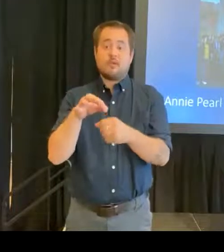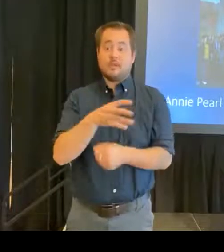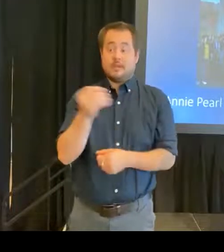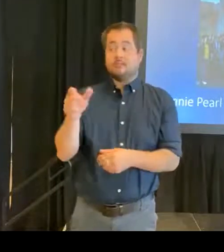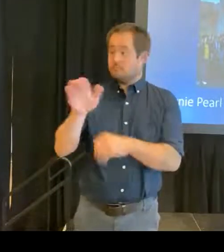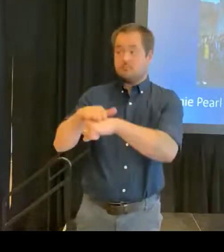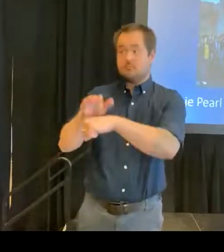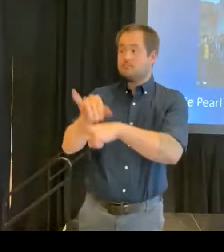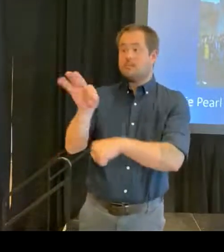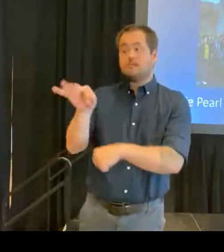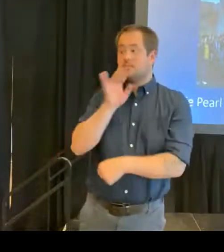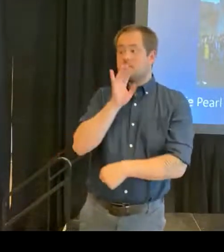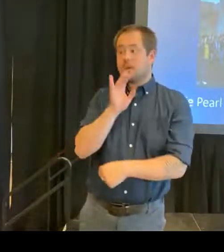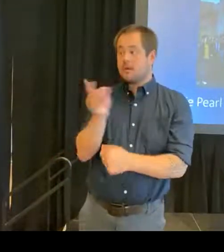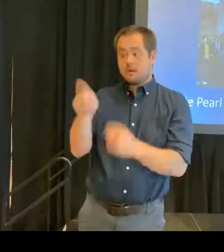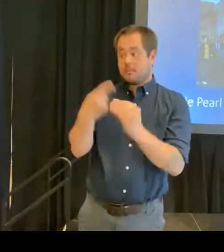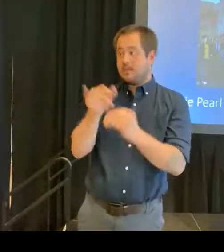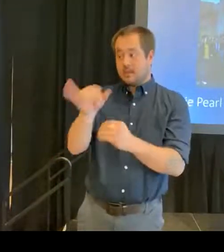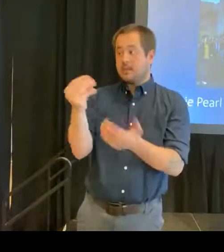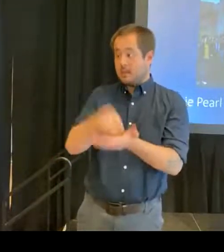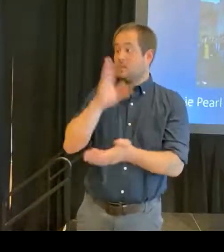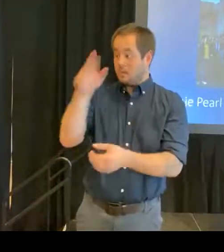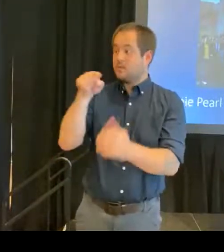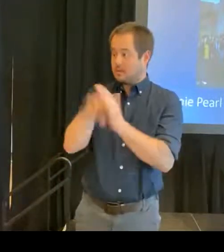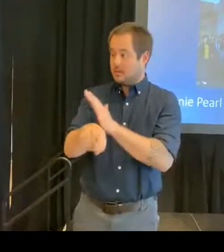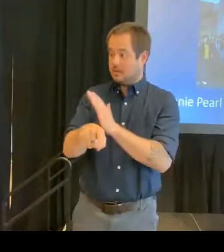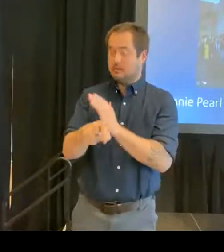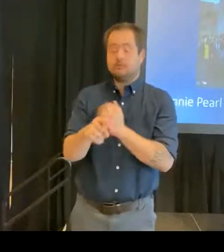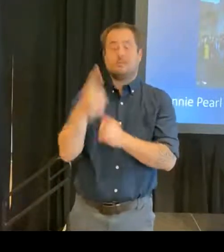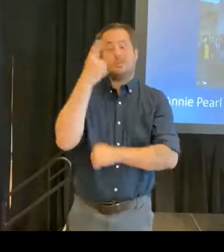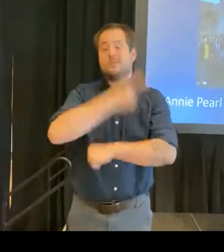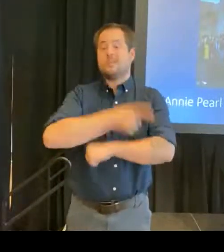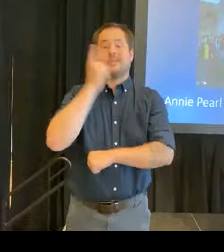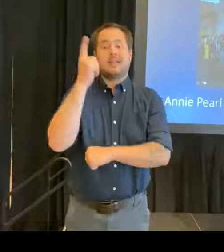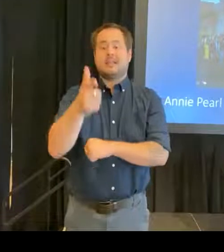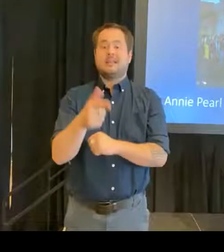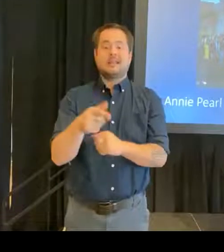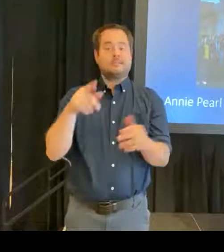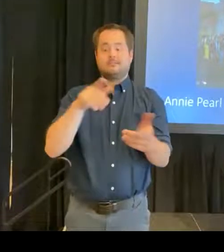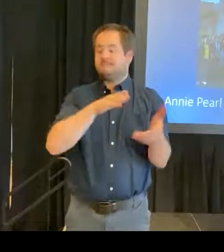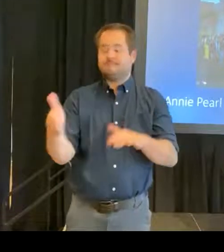gonna kill him. And within 24 hours, he was dead.